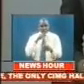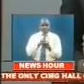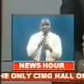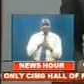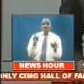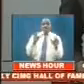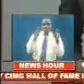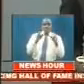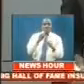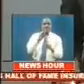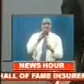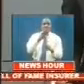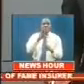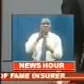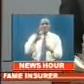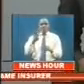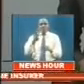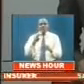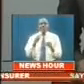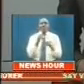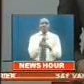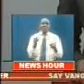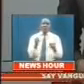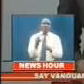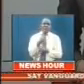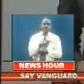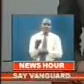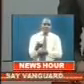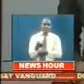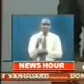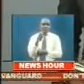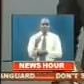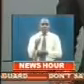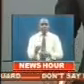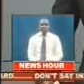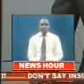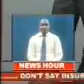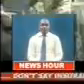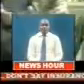during the celebration of Benin's 54th Independence Day in Accra.